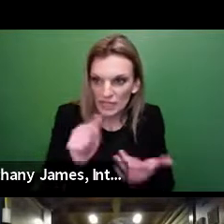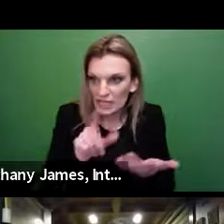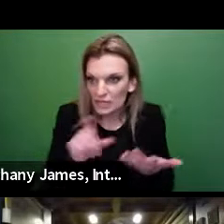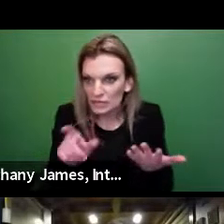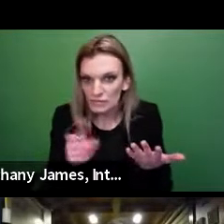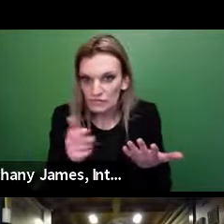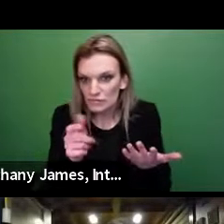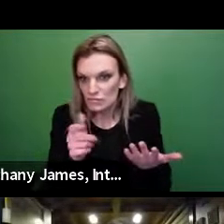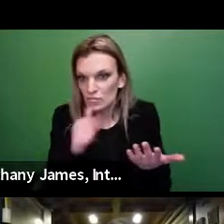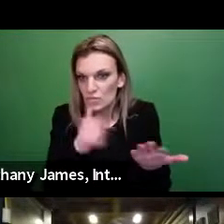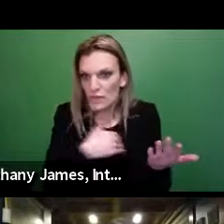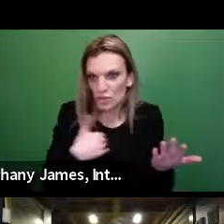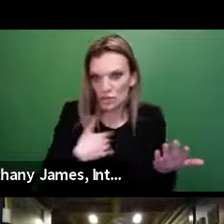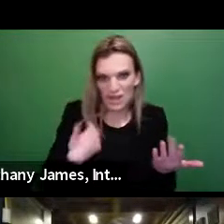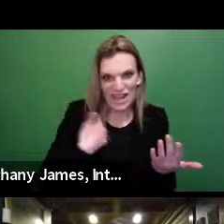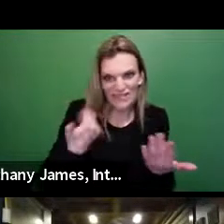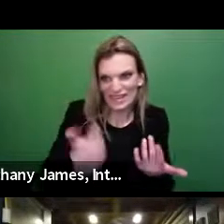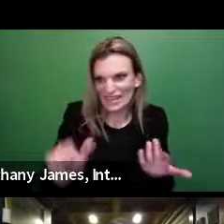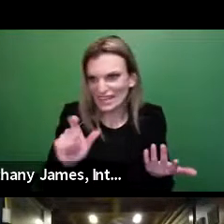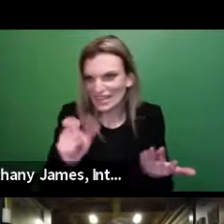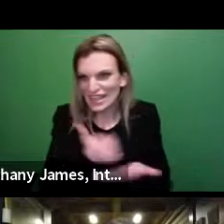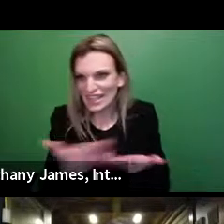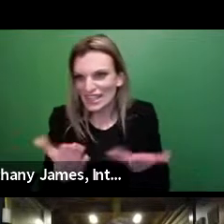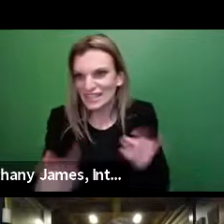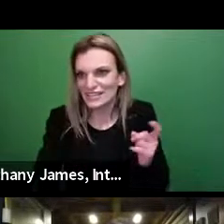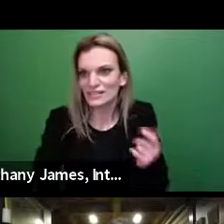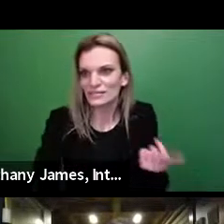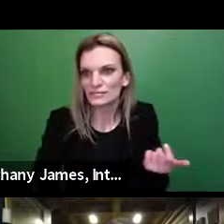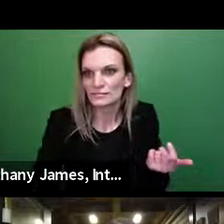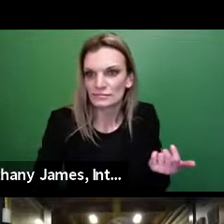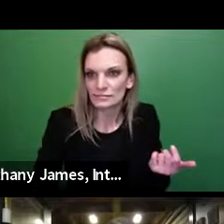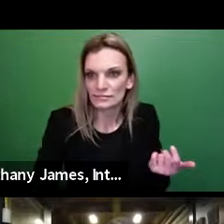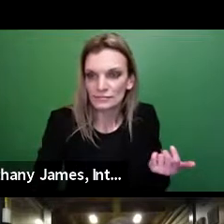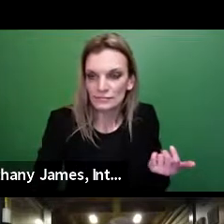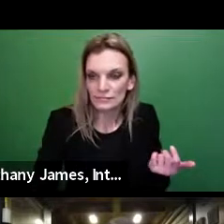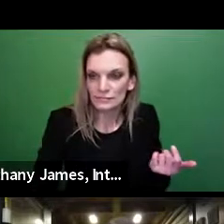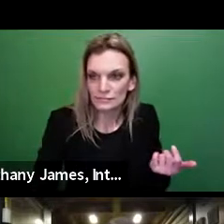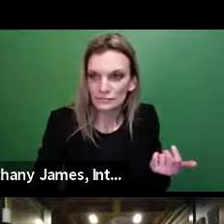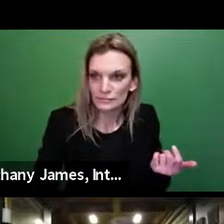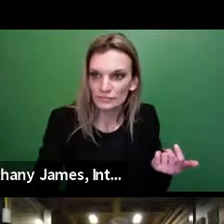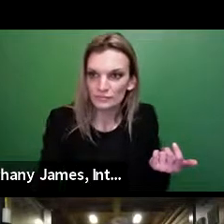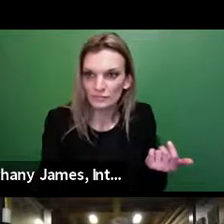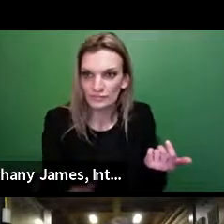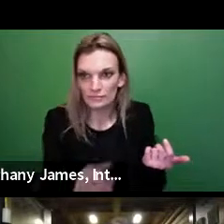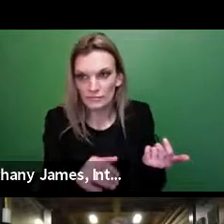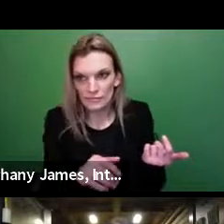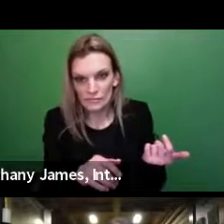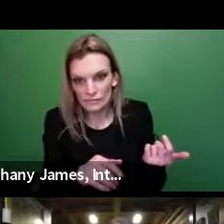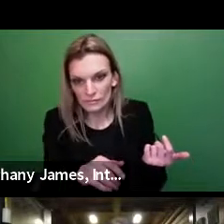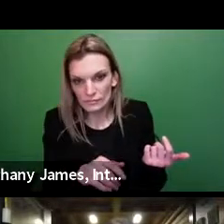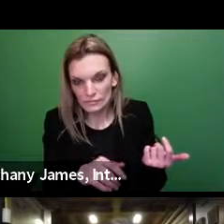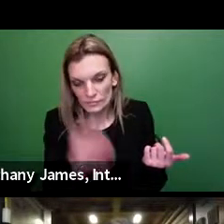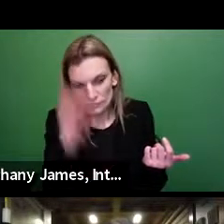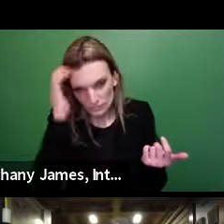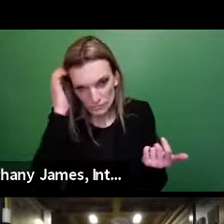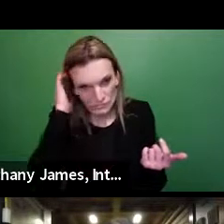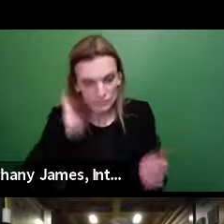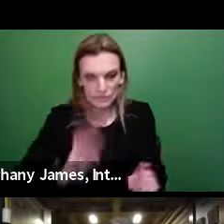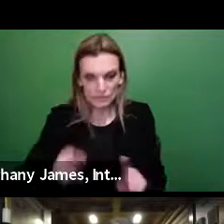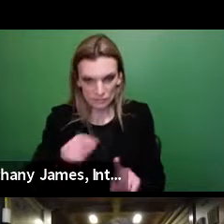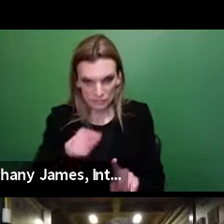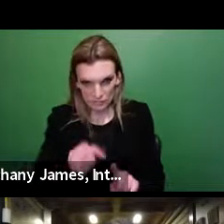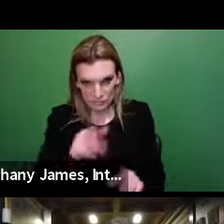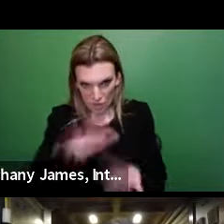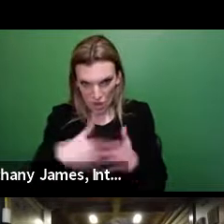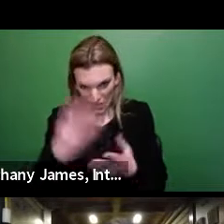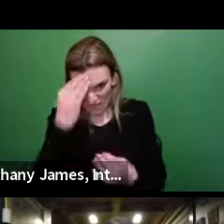members are? Do you have that? We are forming that website now. It does exist with labor, and we're adding all the rest of the